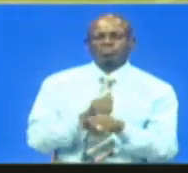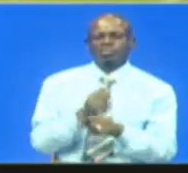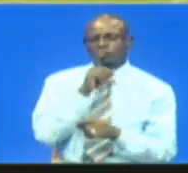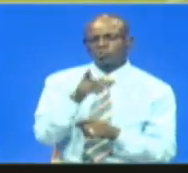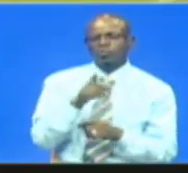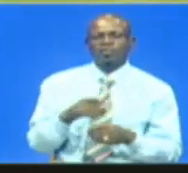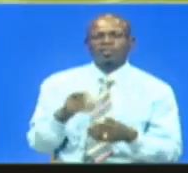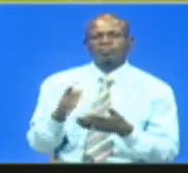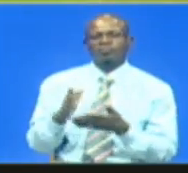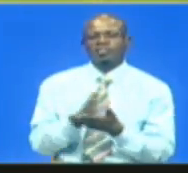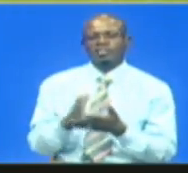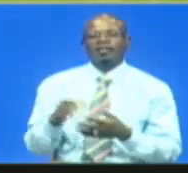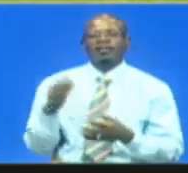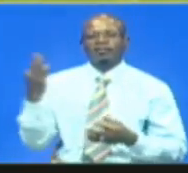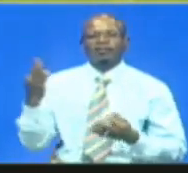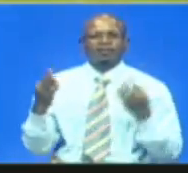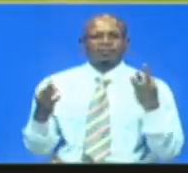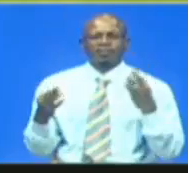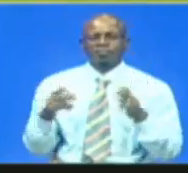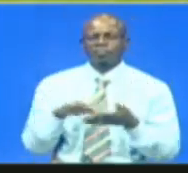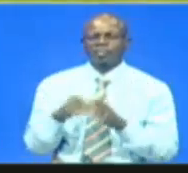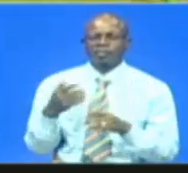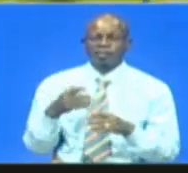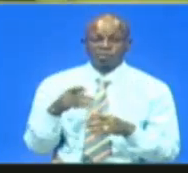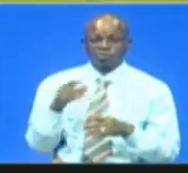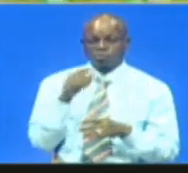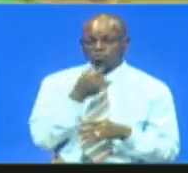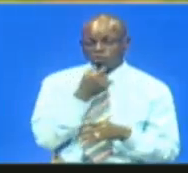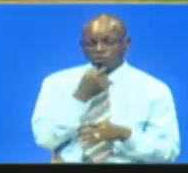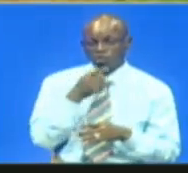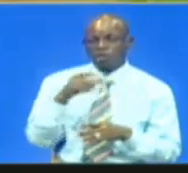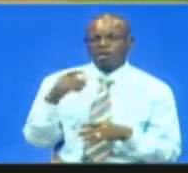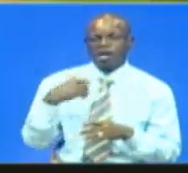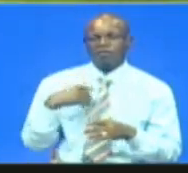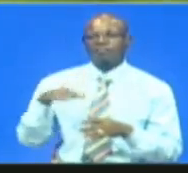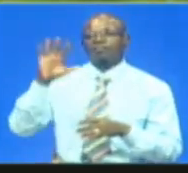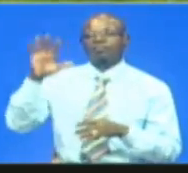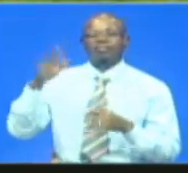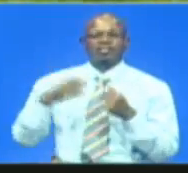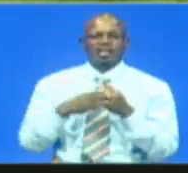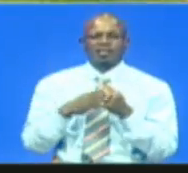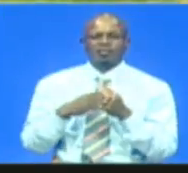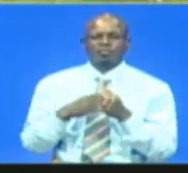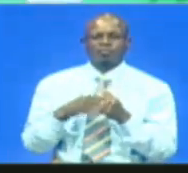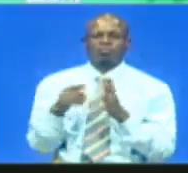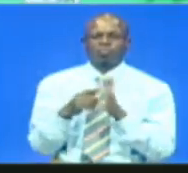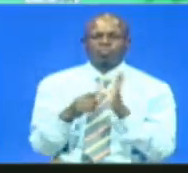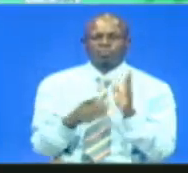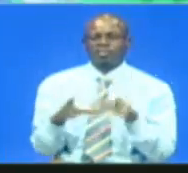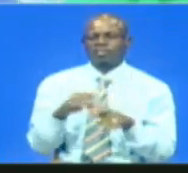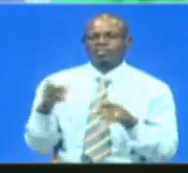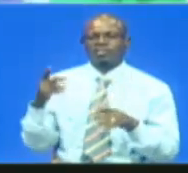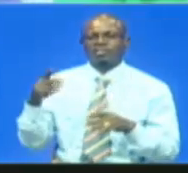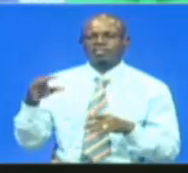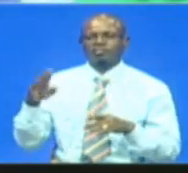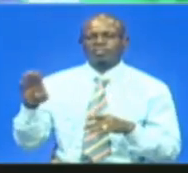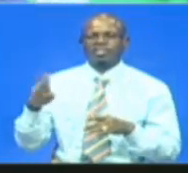now have 59 points from 26 matches, while KCB remained 12th with 31 points. First